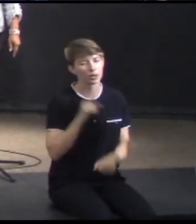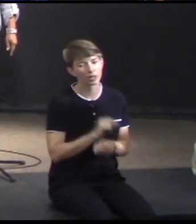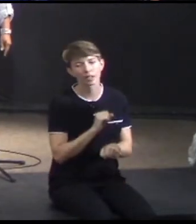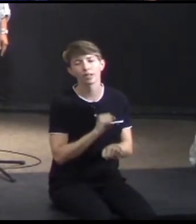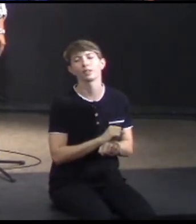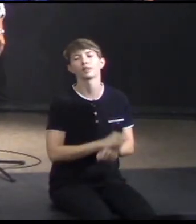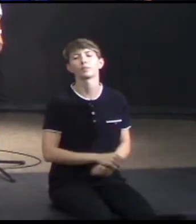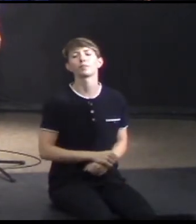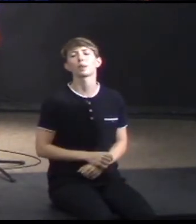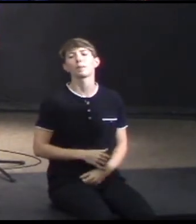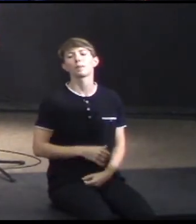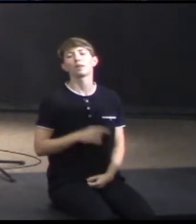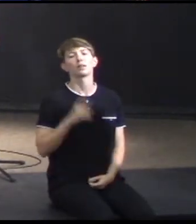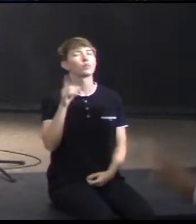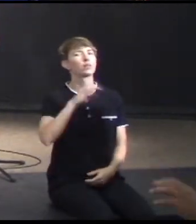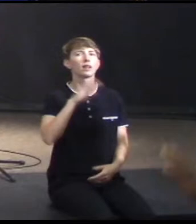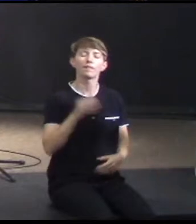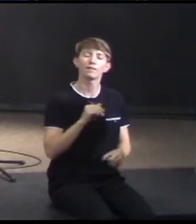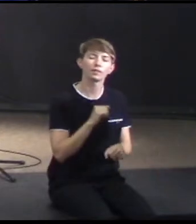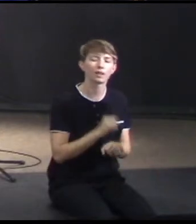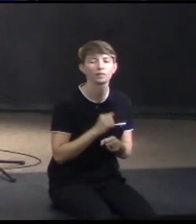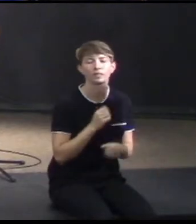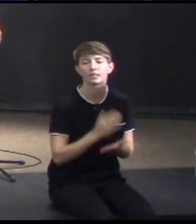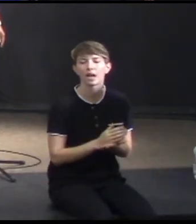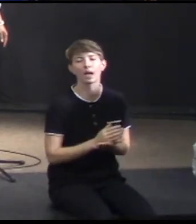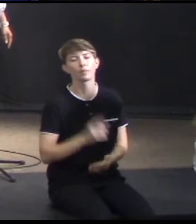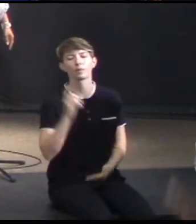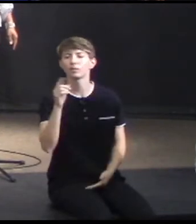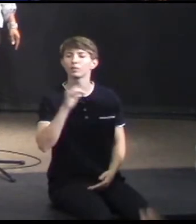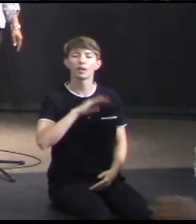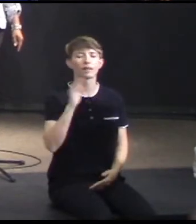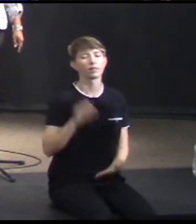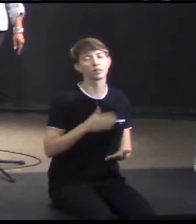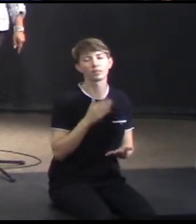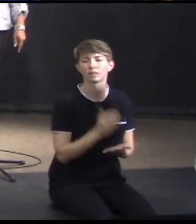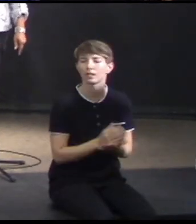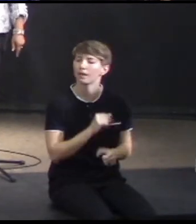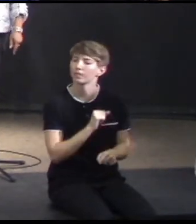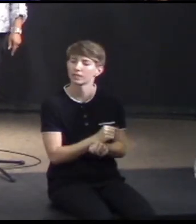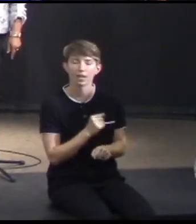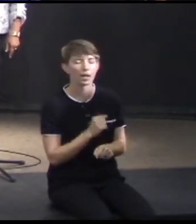you're working. You never stop, you never stop. 'Cause you never